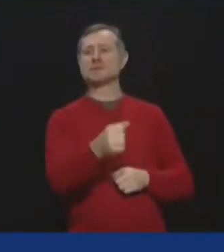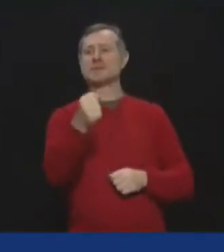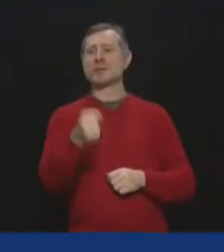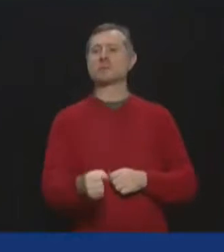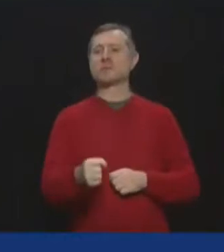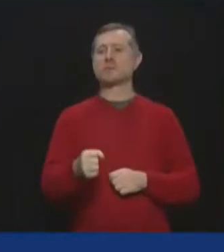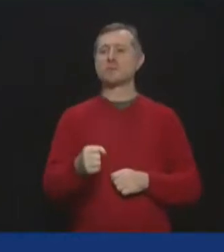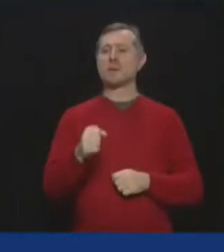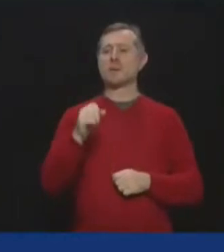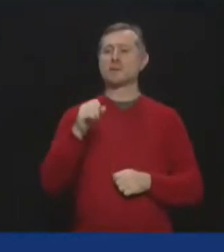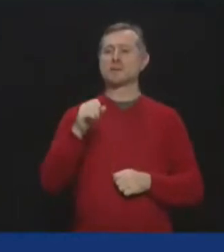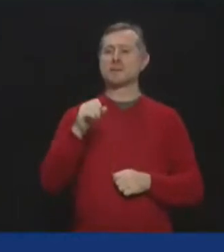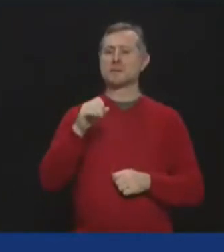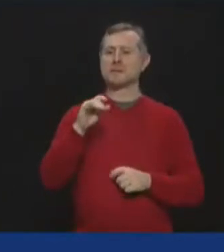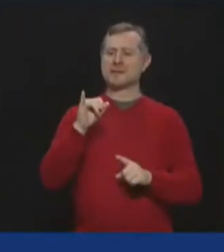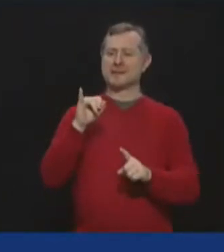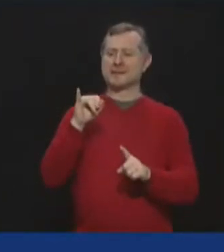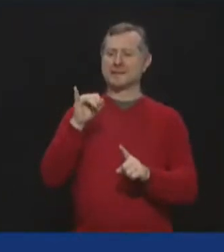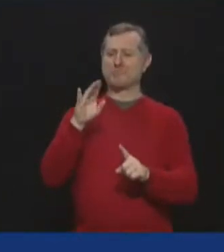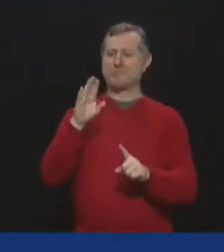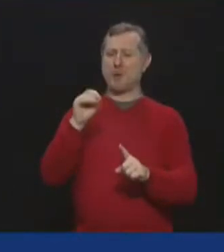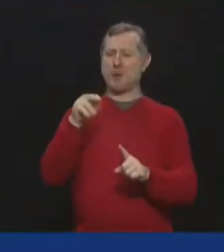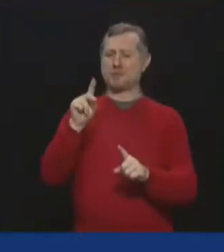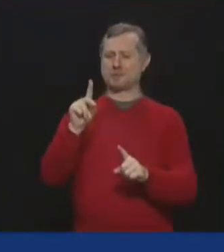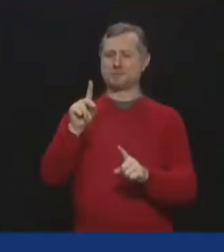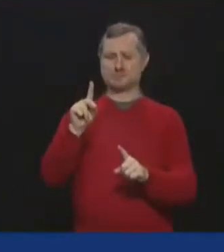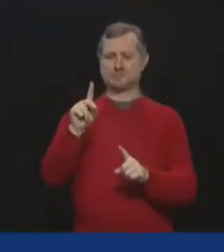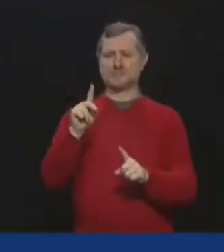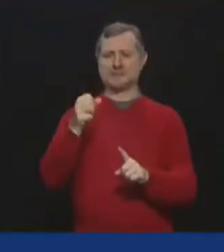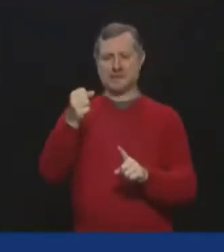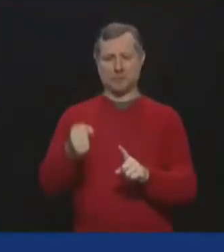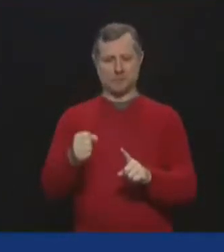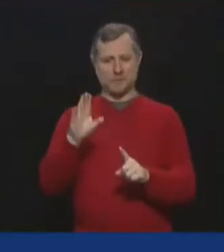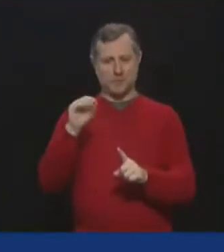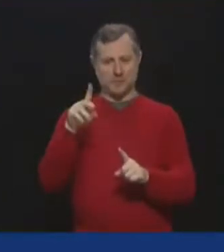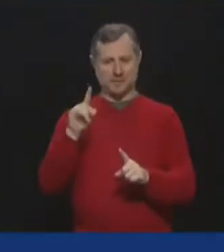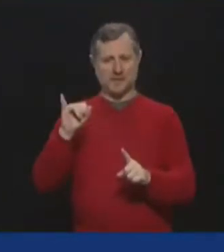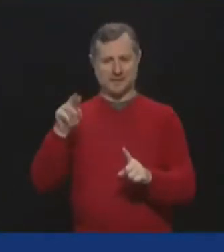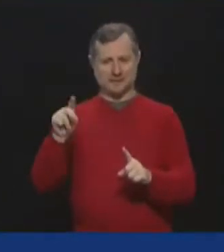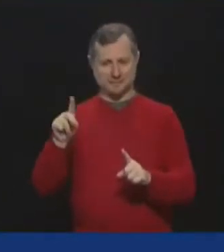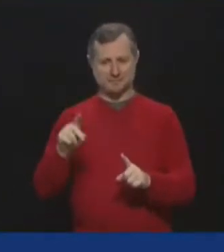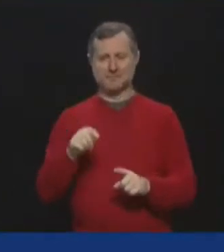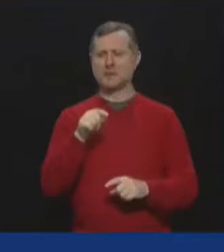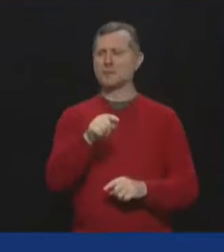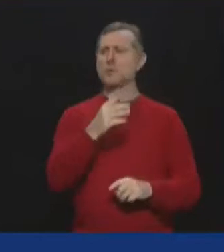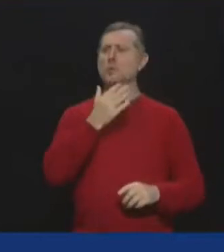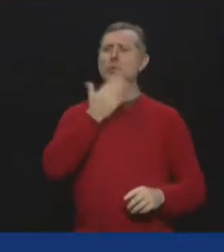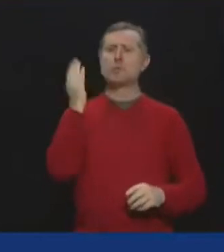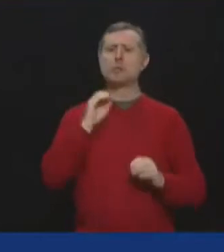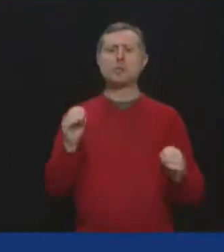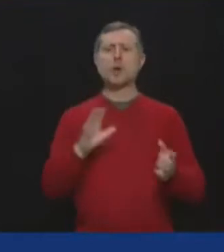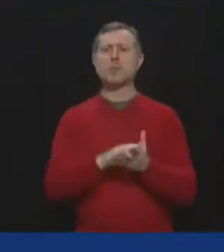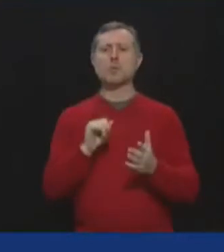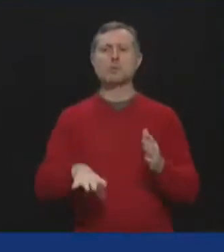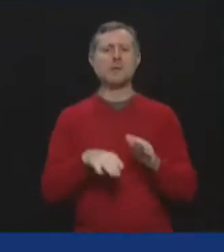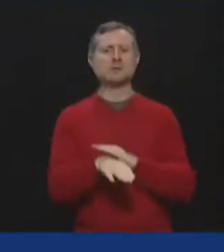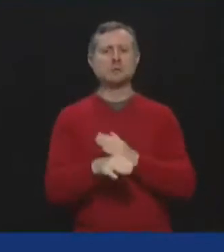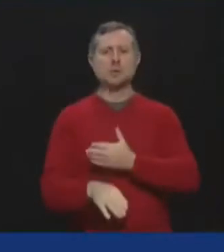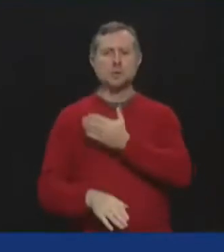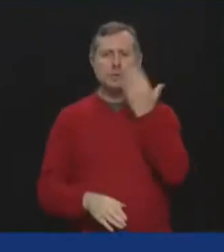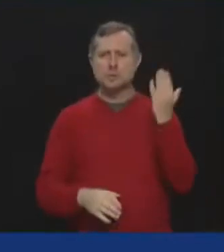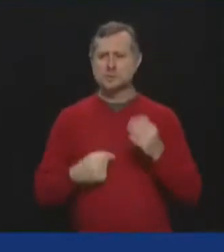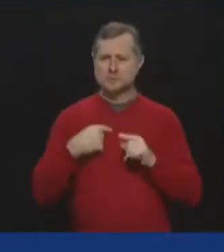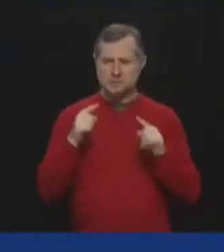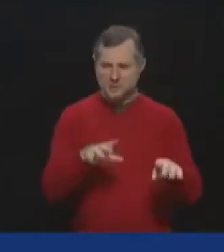city had been without a provider since 2015. It is extremely difficult for me to see patients in Indiana struggle to receive access to the most